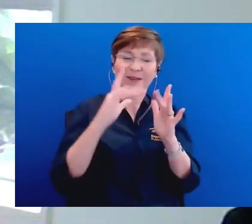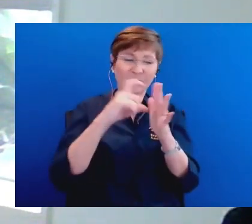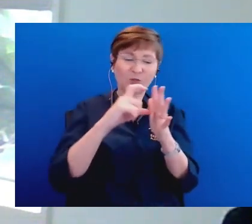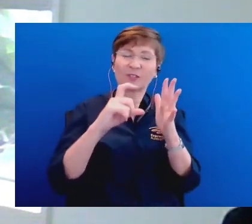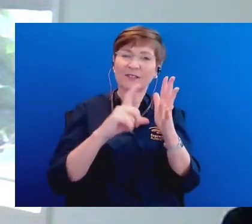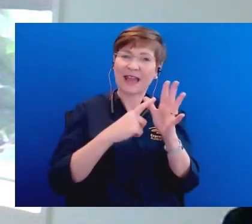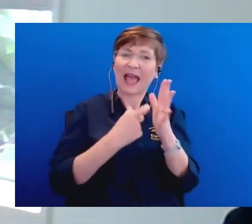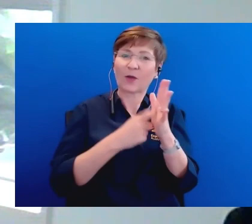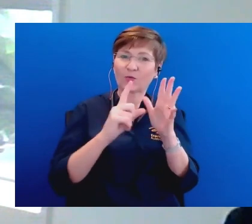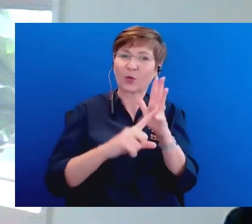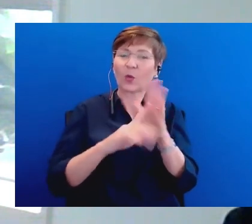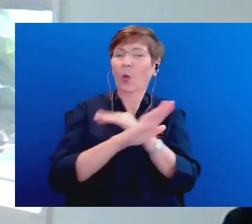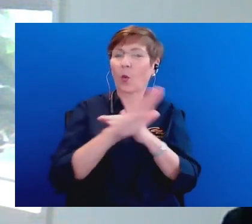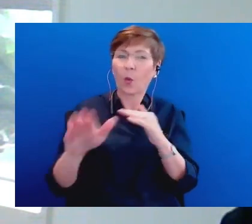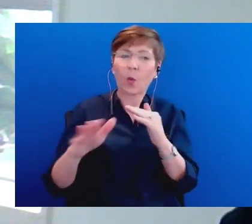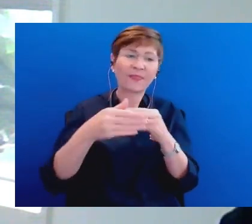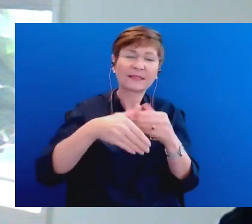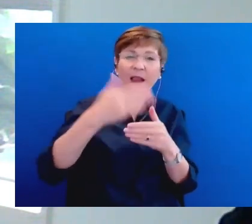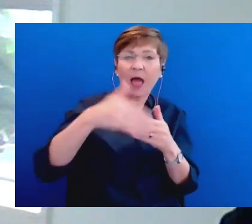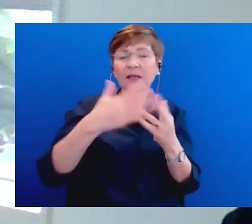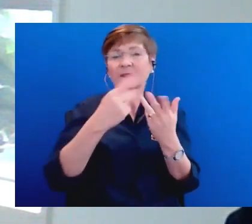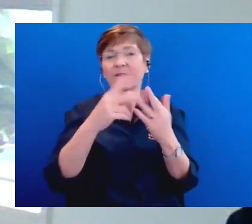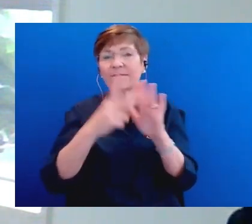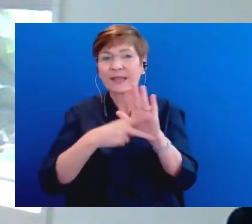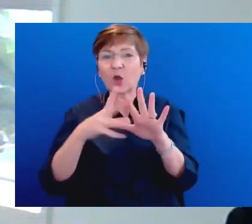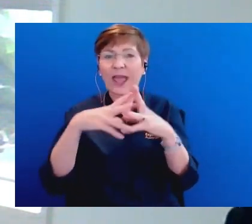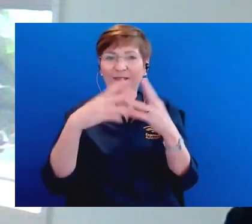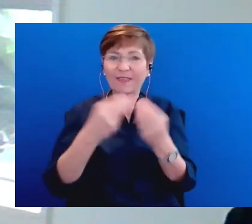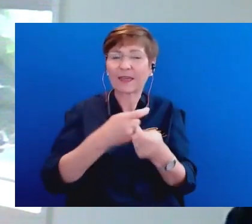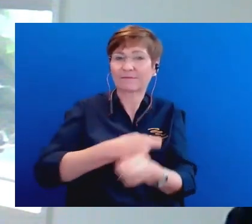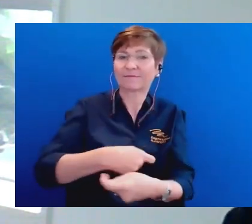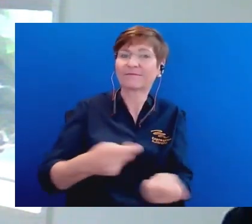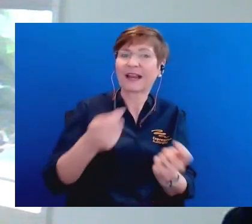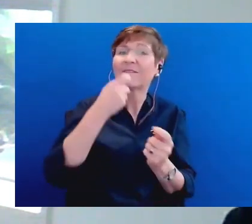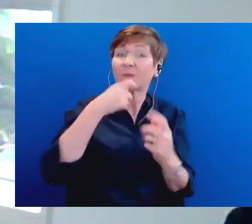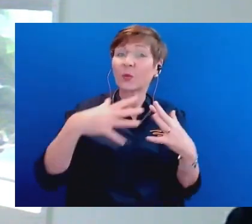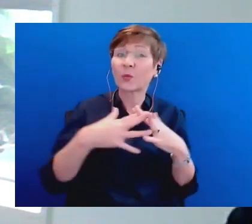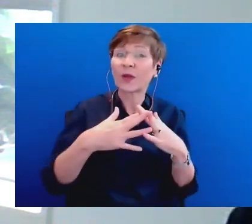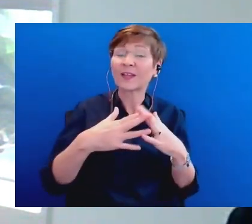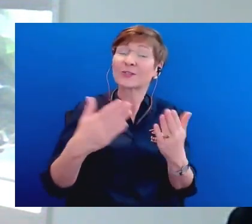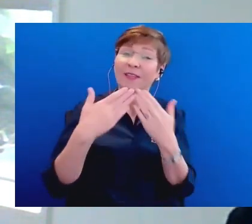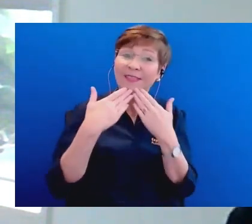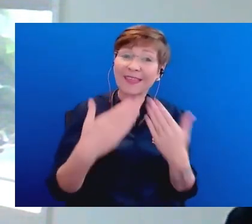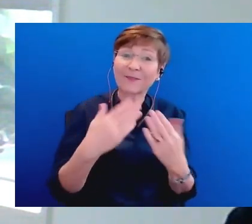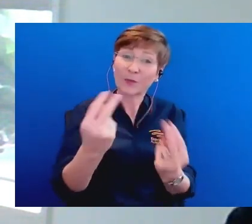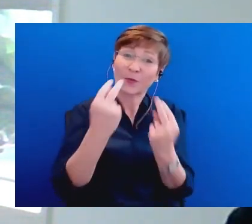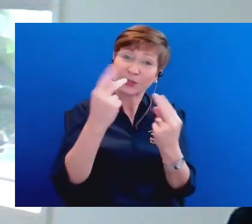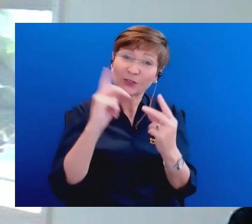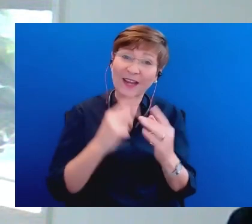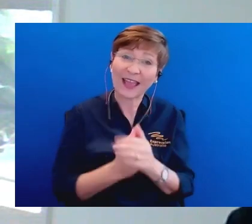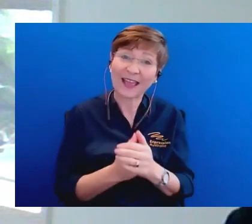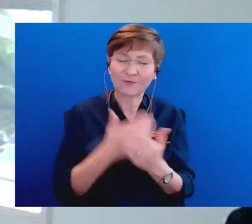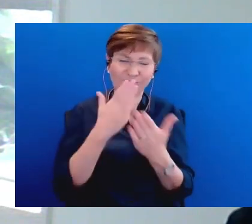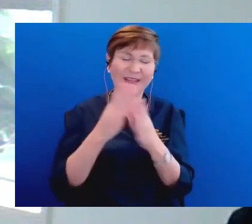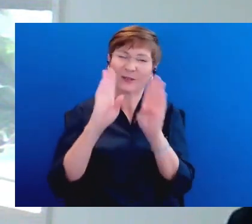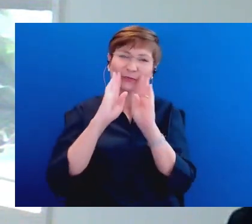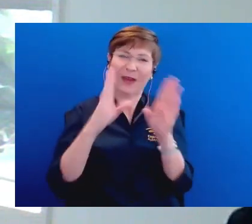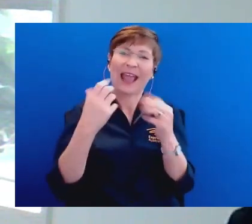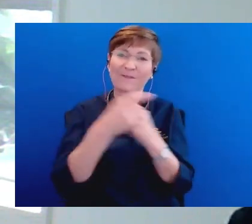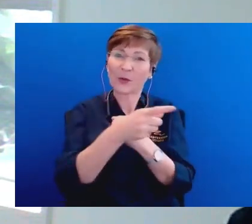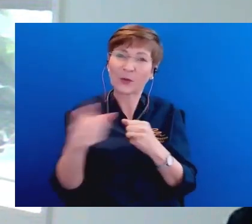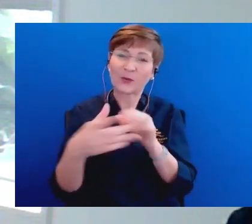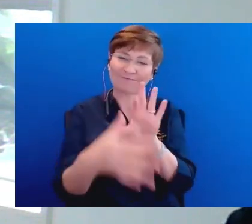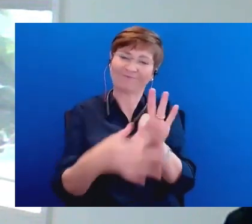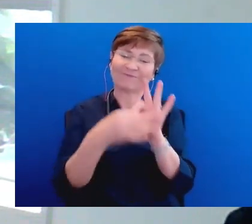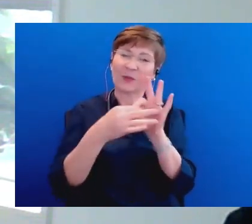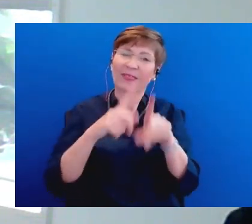video, and all the resources you need in a few weeks' time. So thank you for coming today. It was great to have you all engage with us,